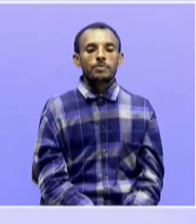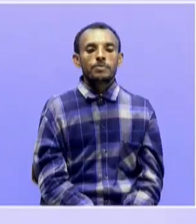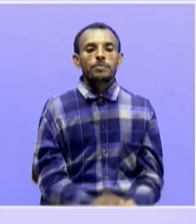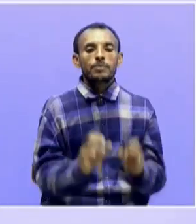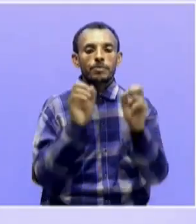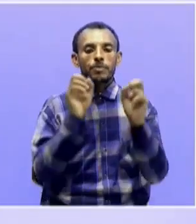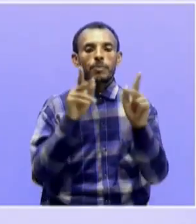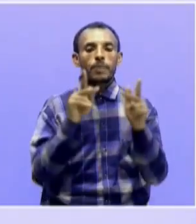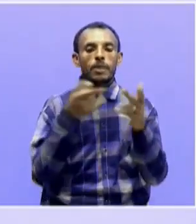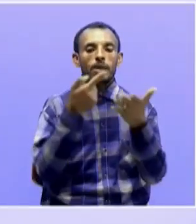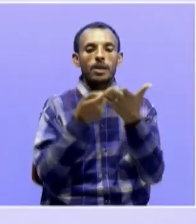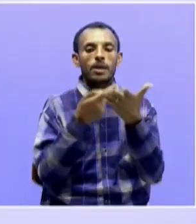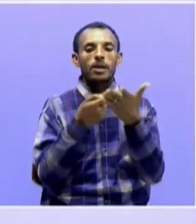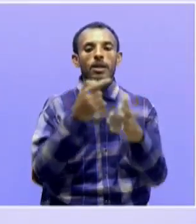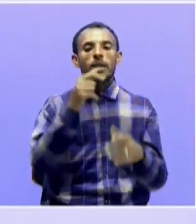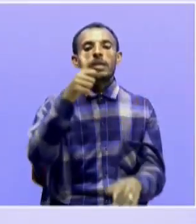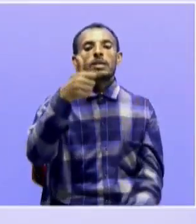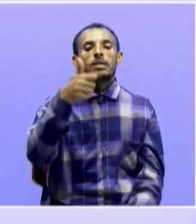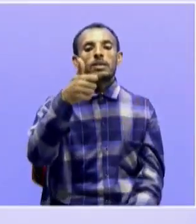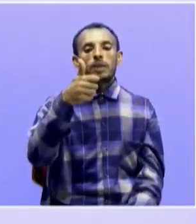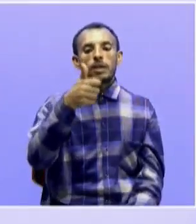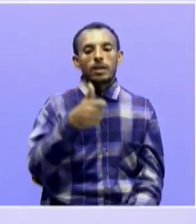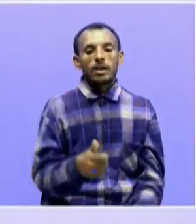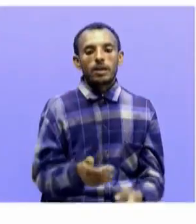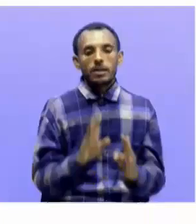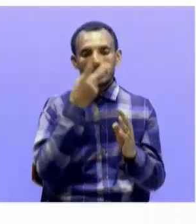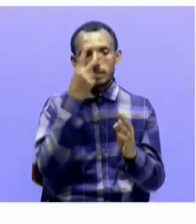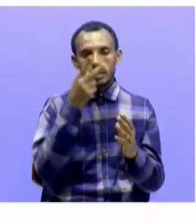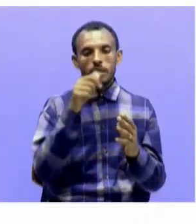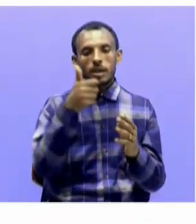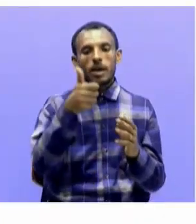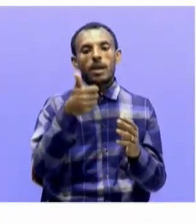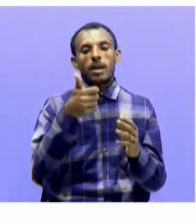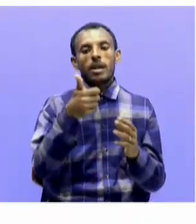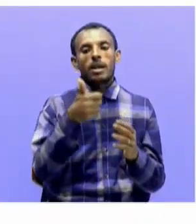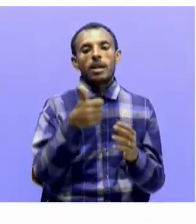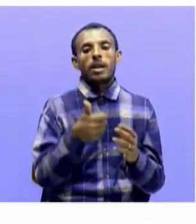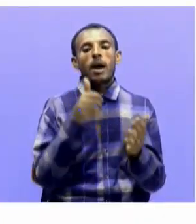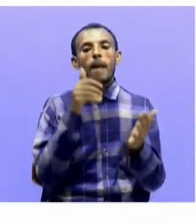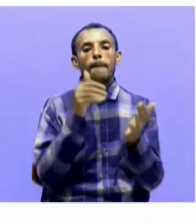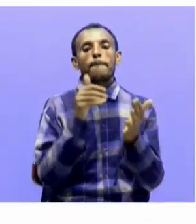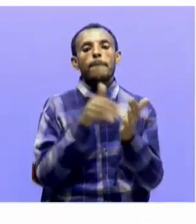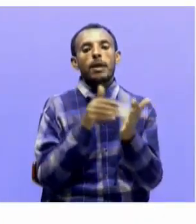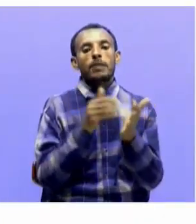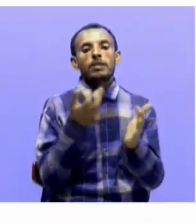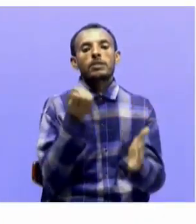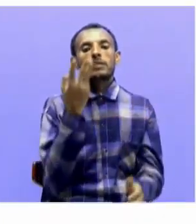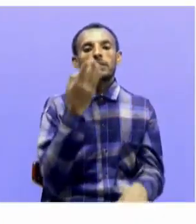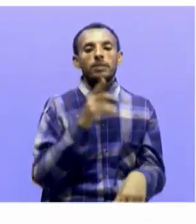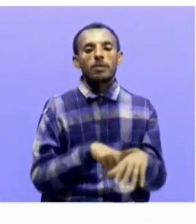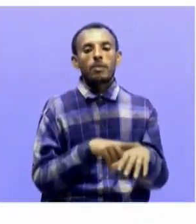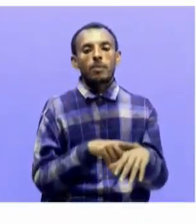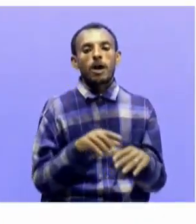okay, here 10, let's see 10, the appearance of 10. 10 appears